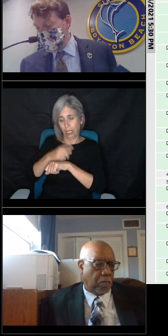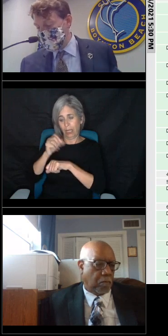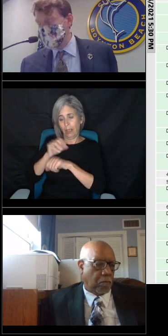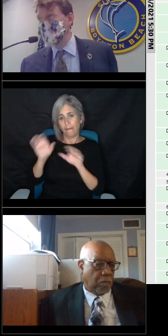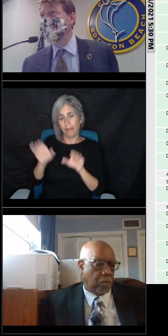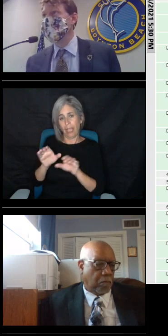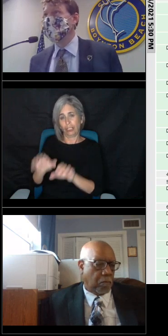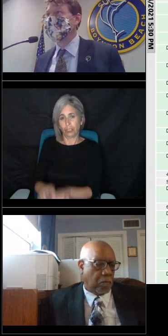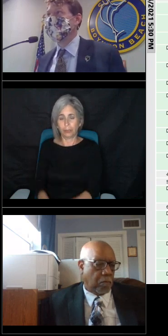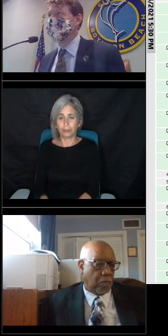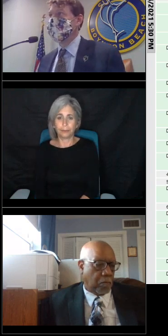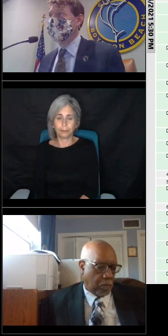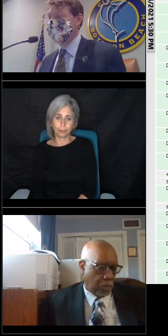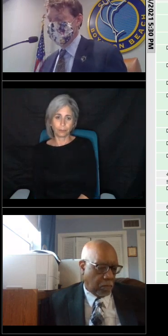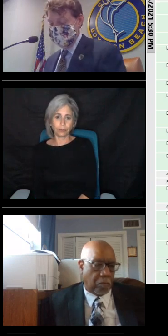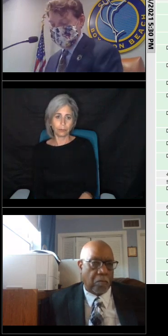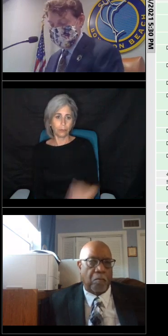And do we have?